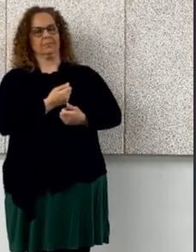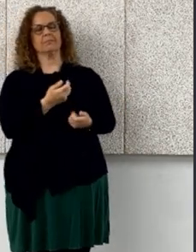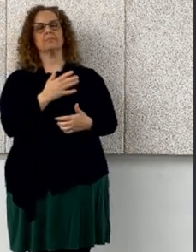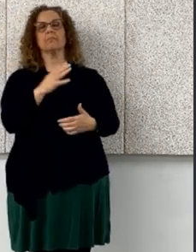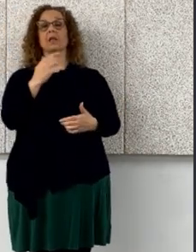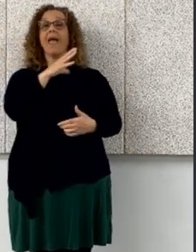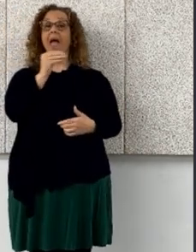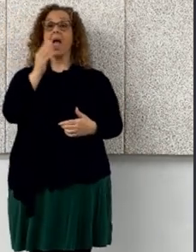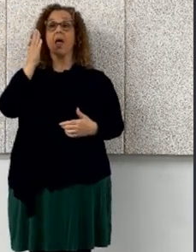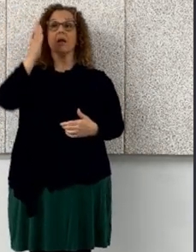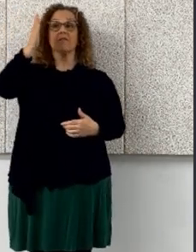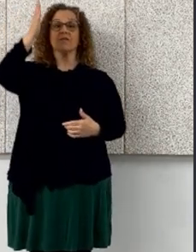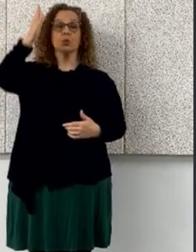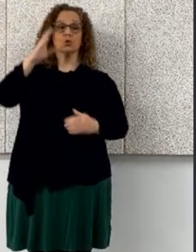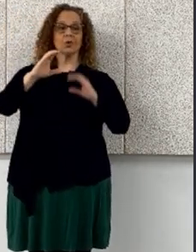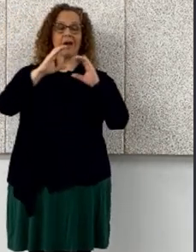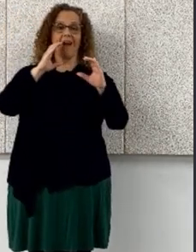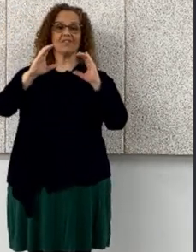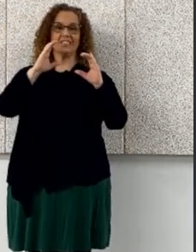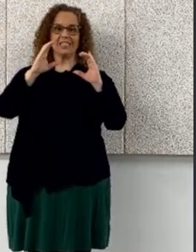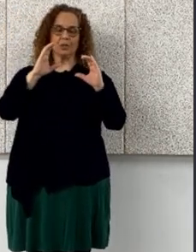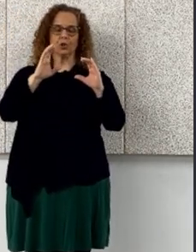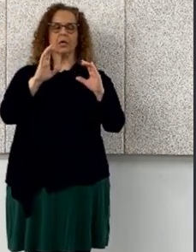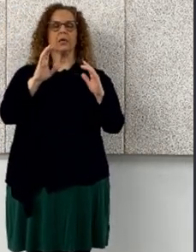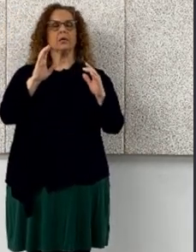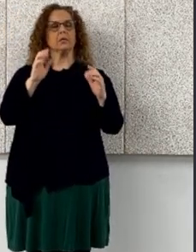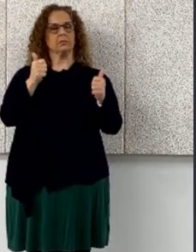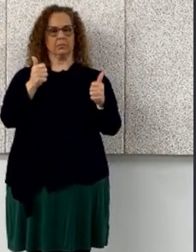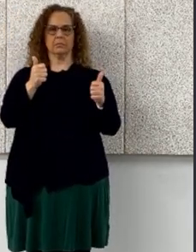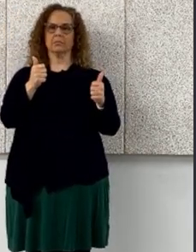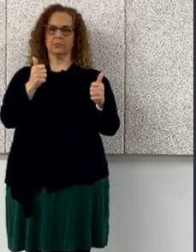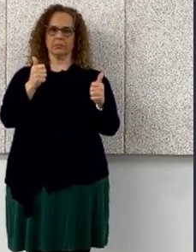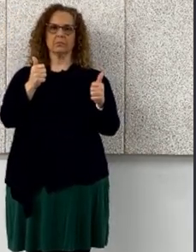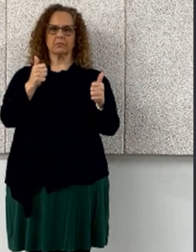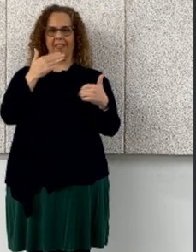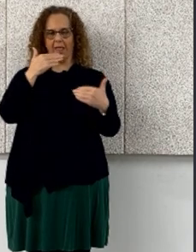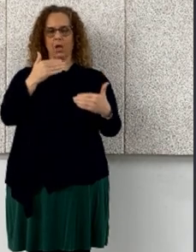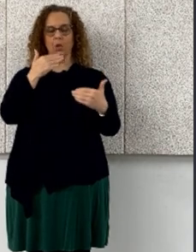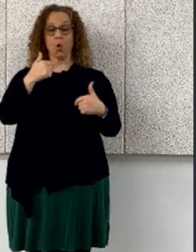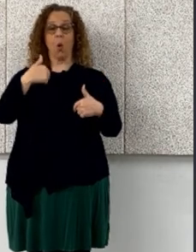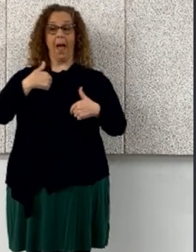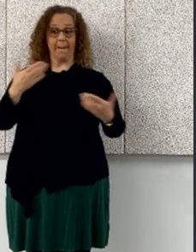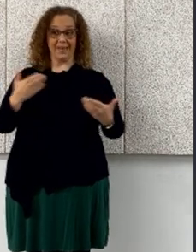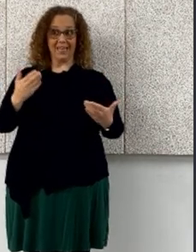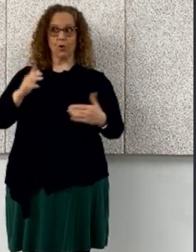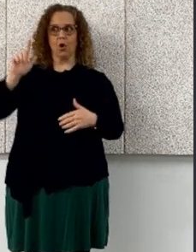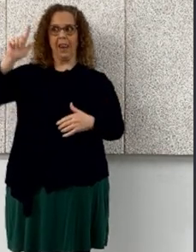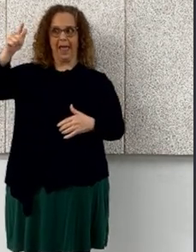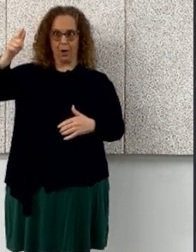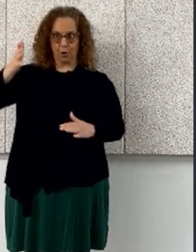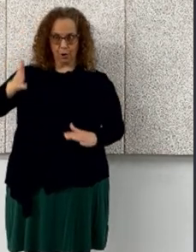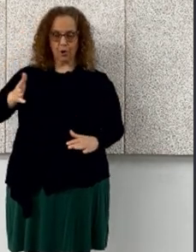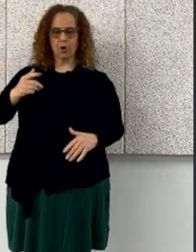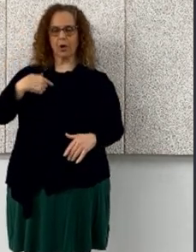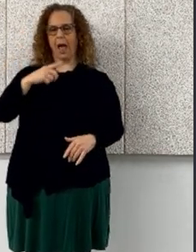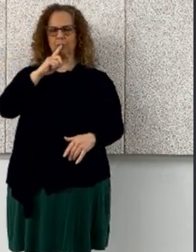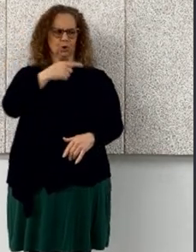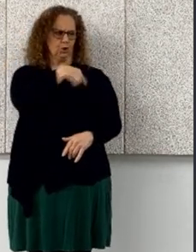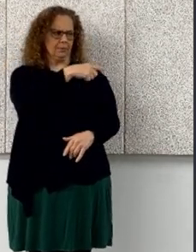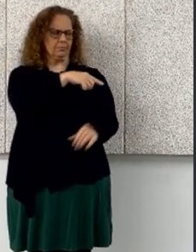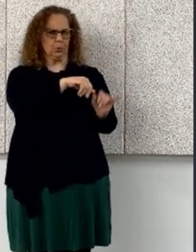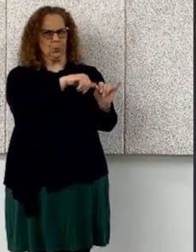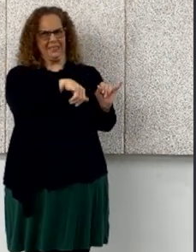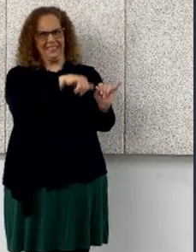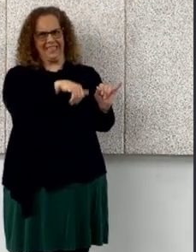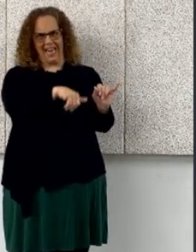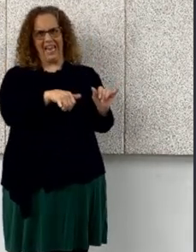stop this piece of the day right now, I'll certainly be around later. I'm sure these folks will, you know, and